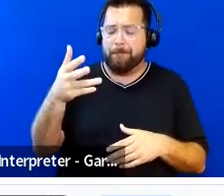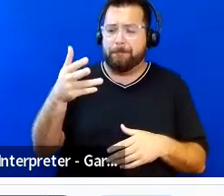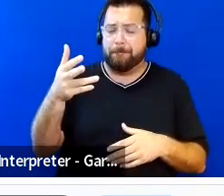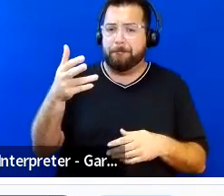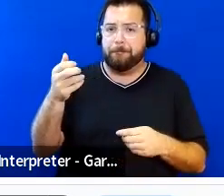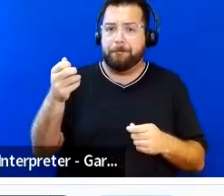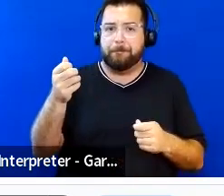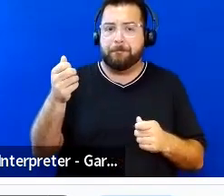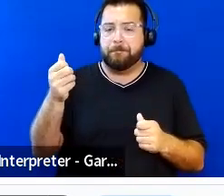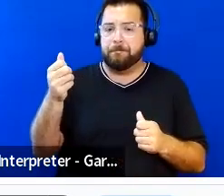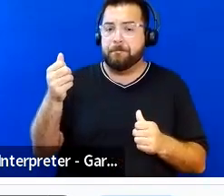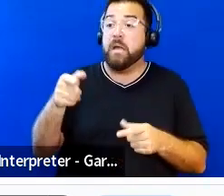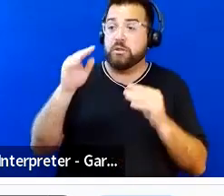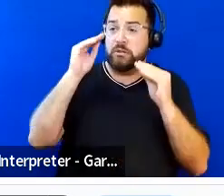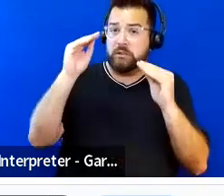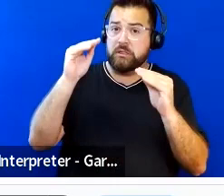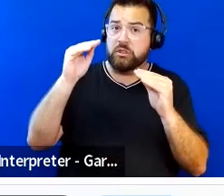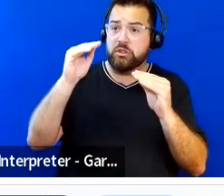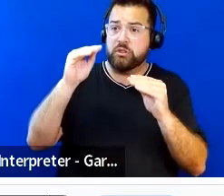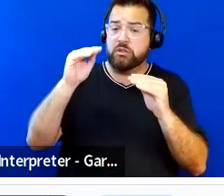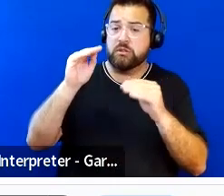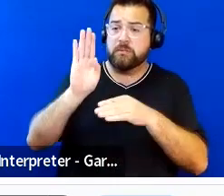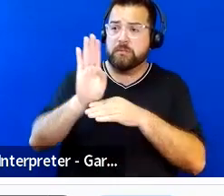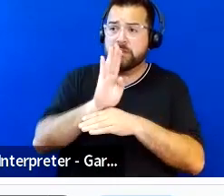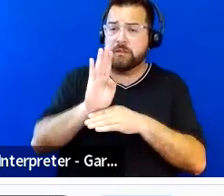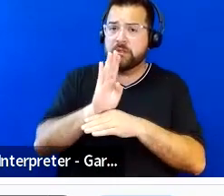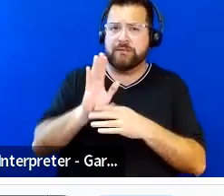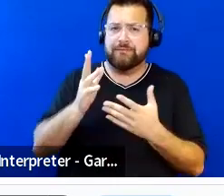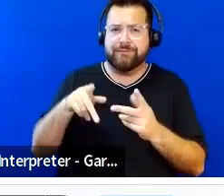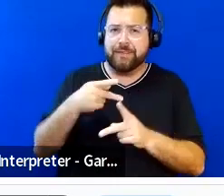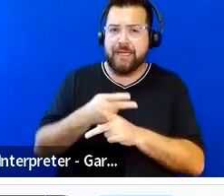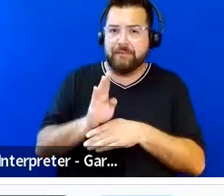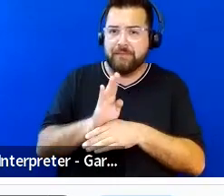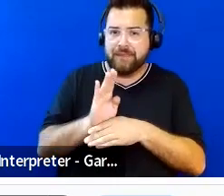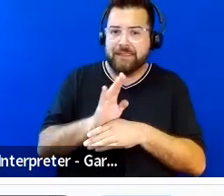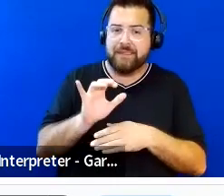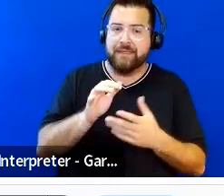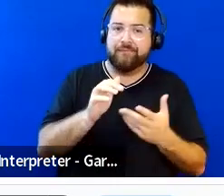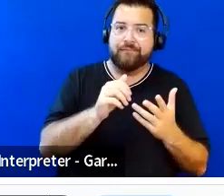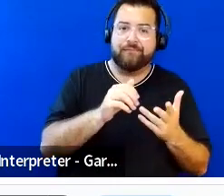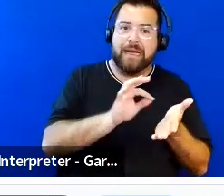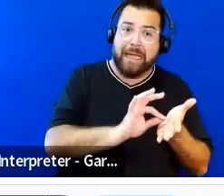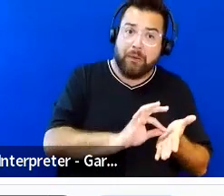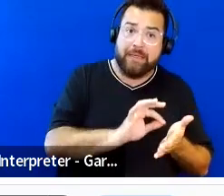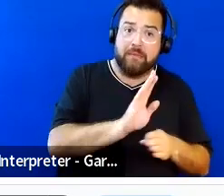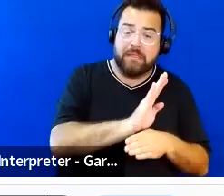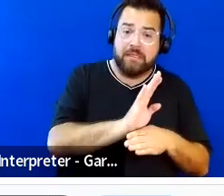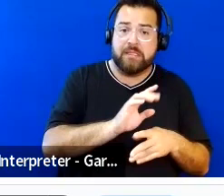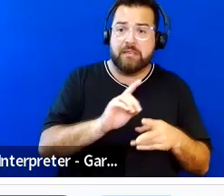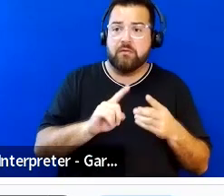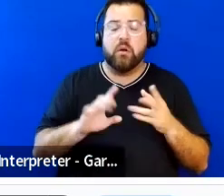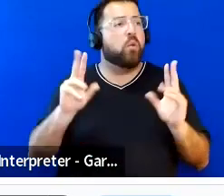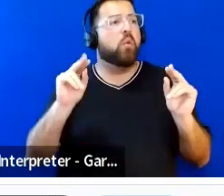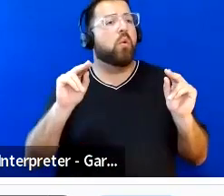uh and you teach business, what kind of business? Is it like accounting or No, it's